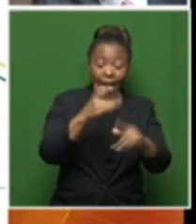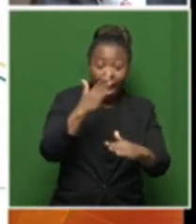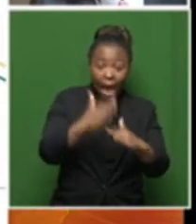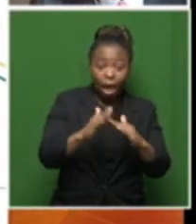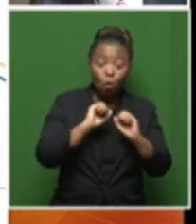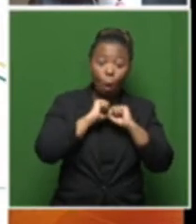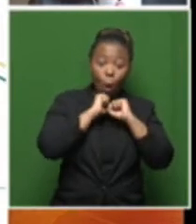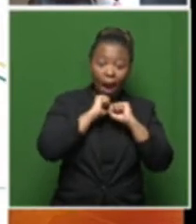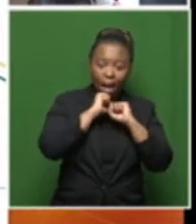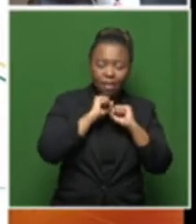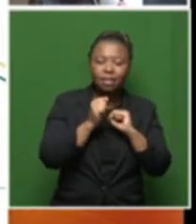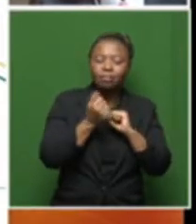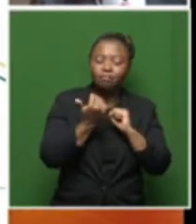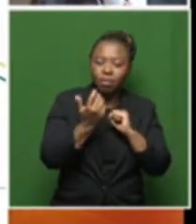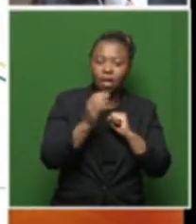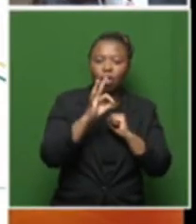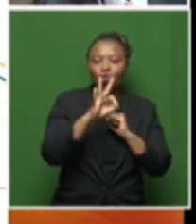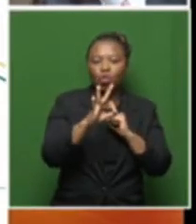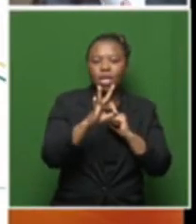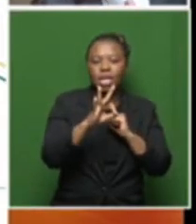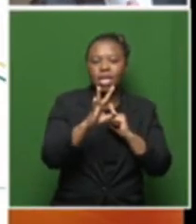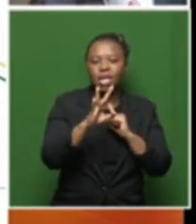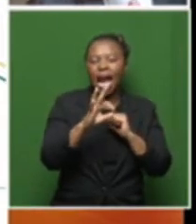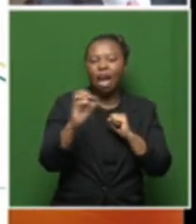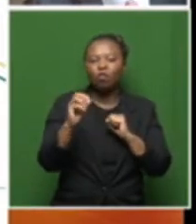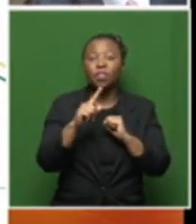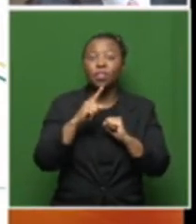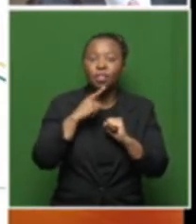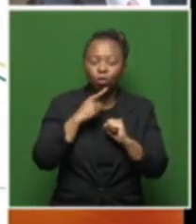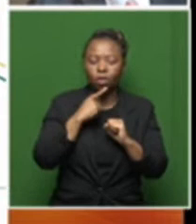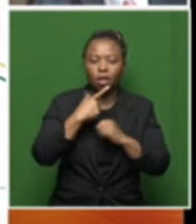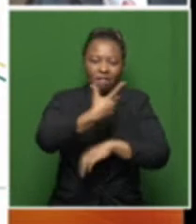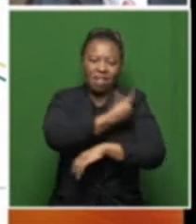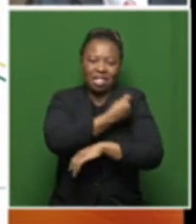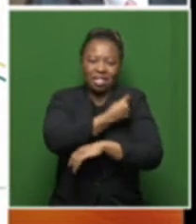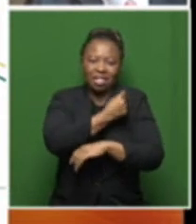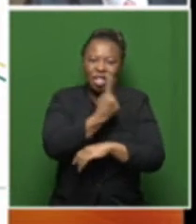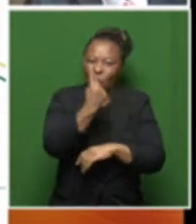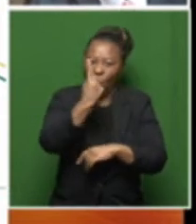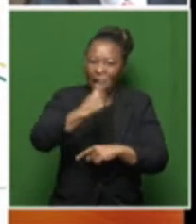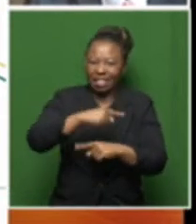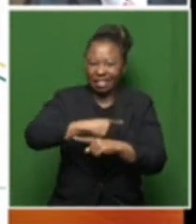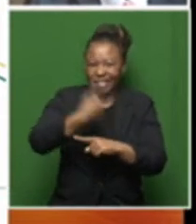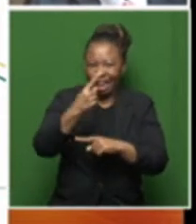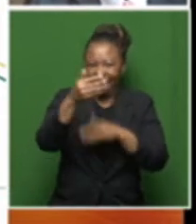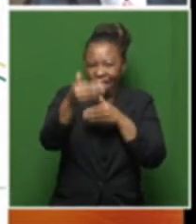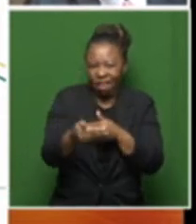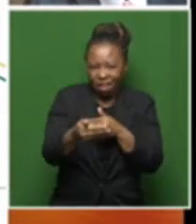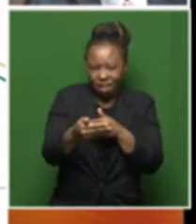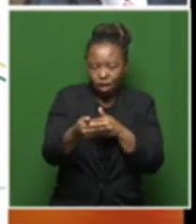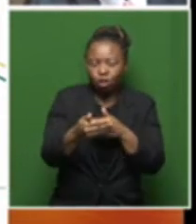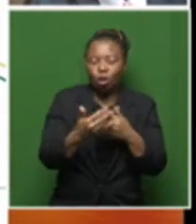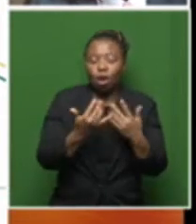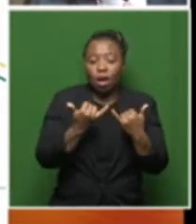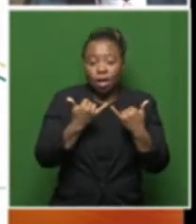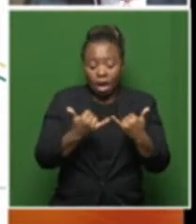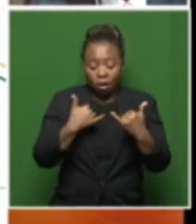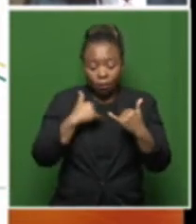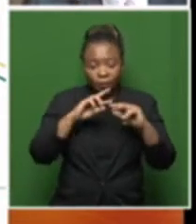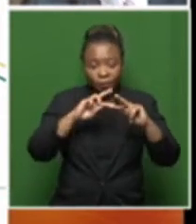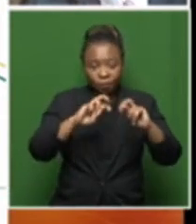least 300,000 vaccinations a day. What this means is that together with the Sosonke study, we have